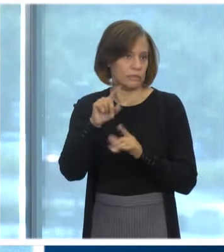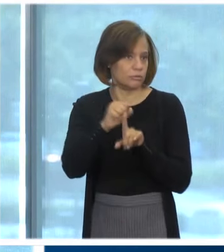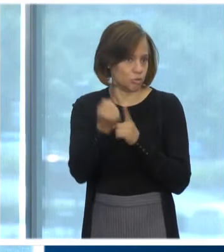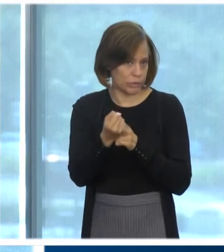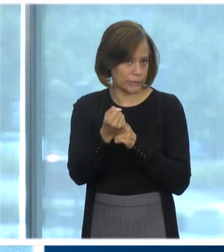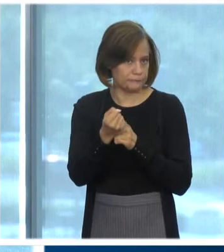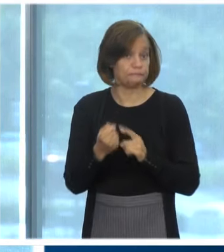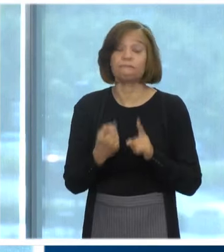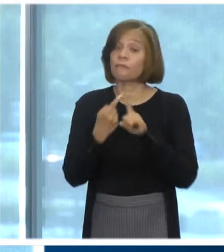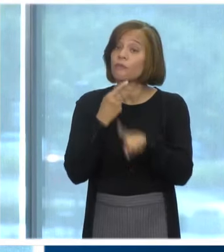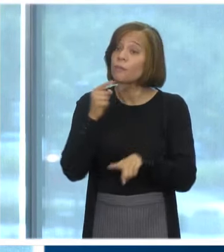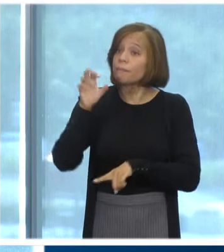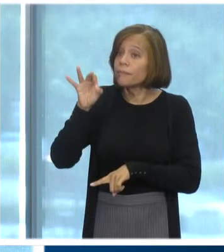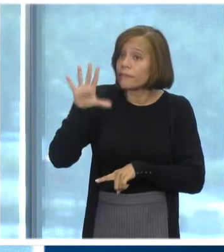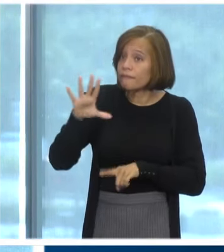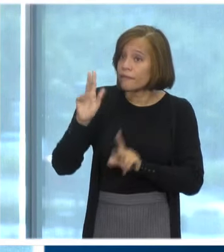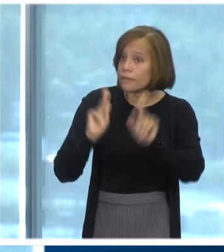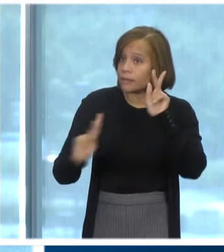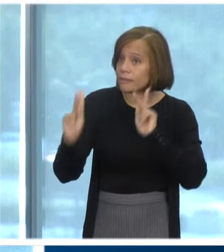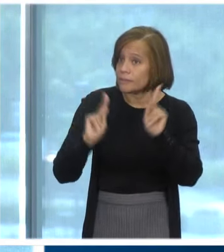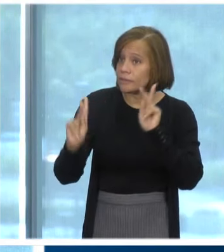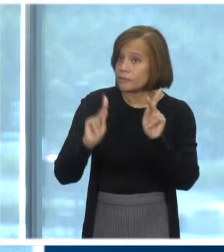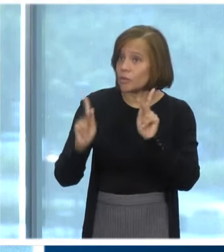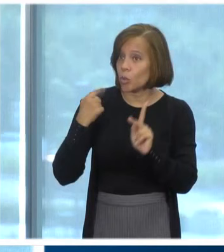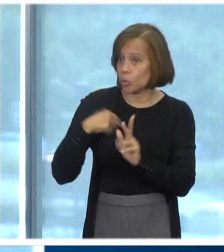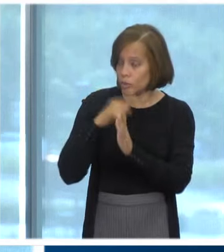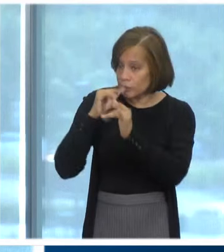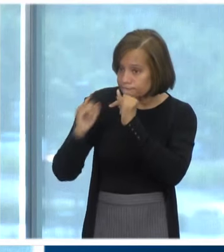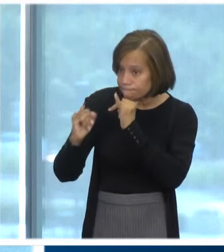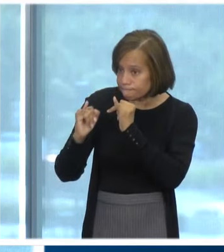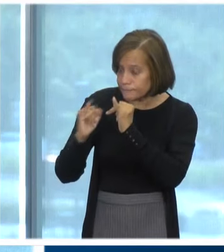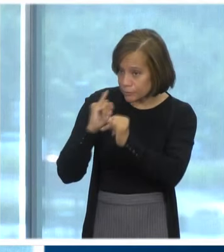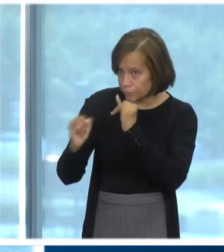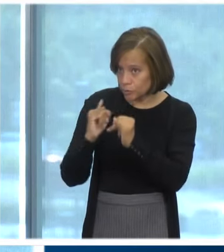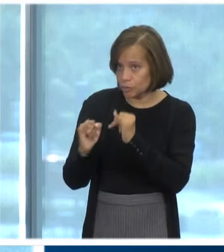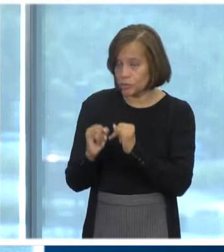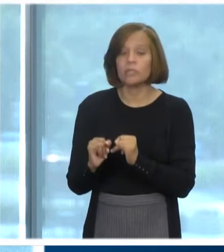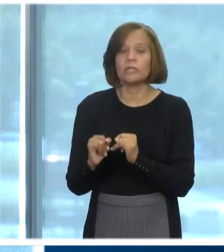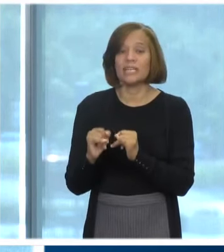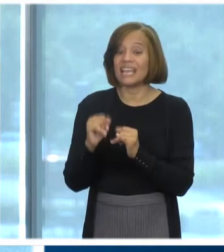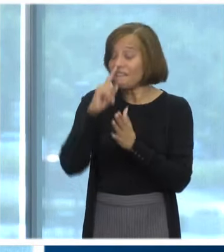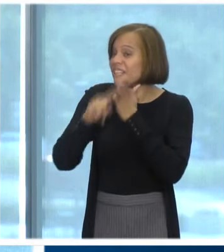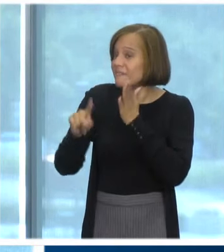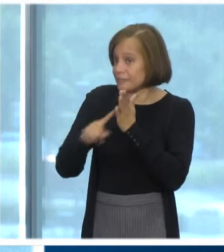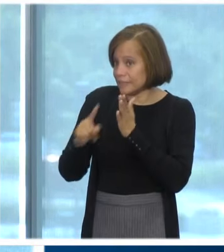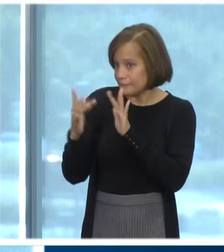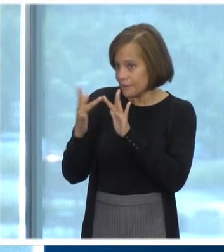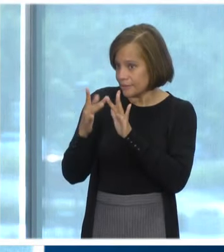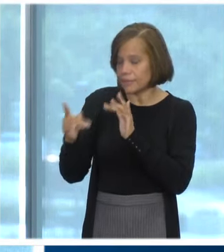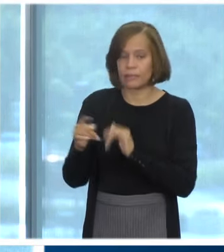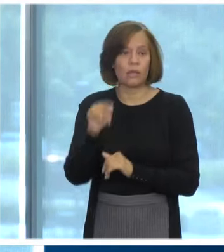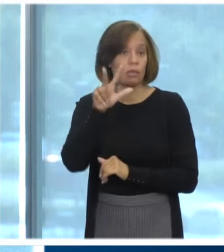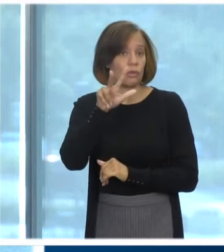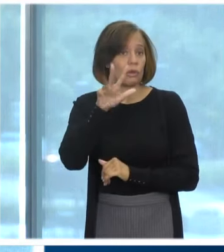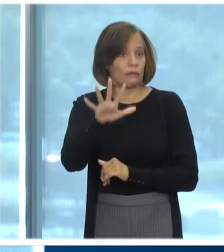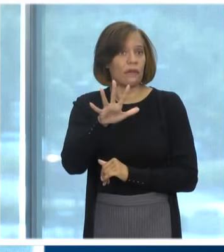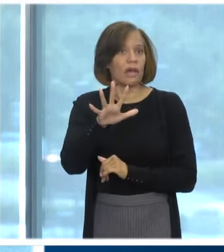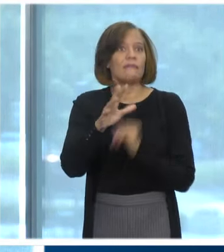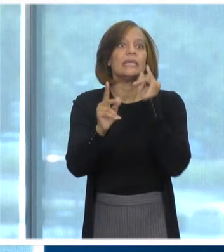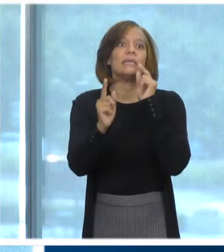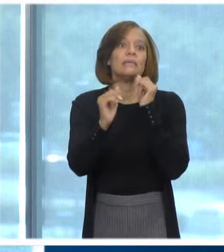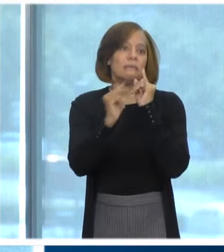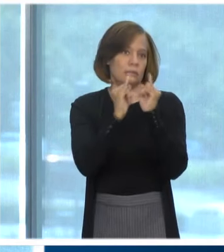those 95 citizens, again to date, 35 were willing to be interviewed by our investigators and shared information beyond what